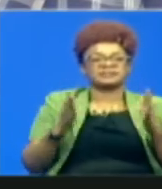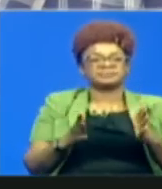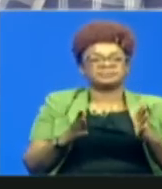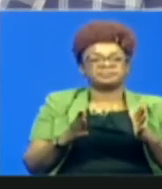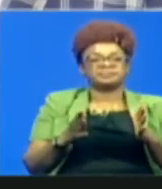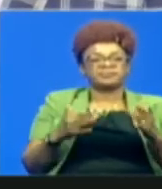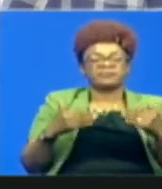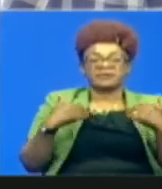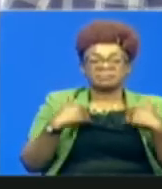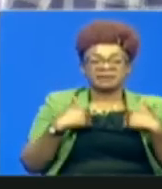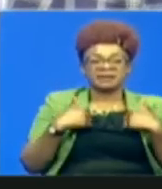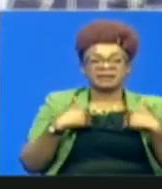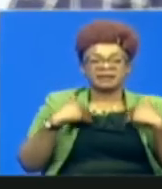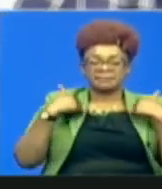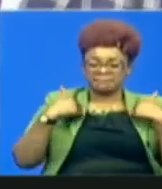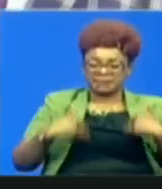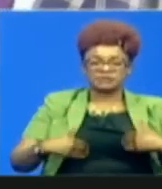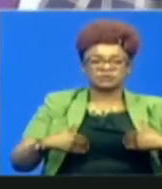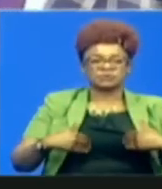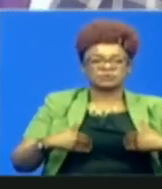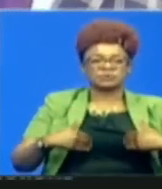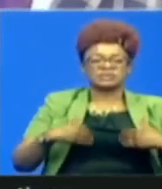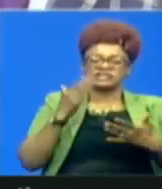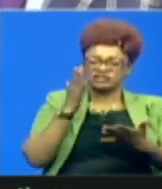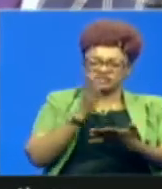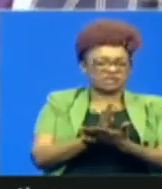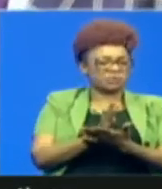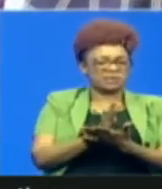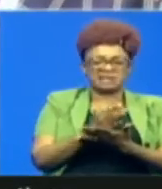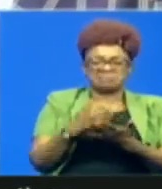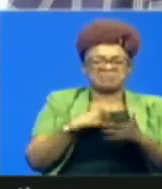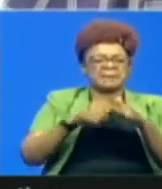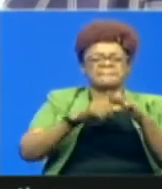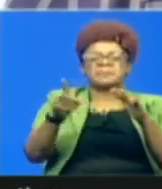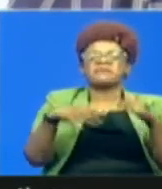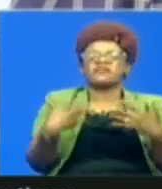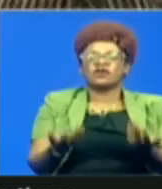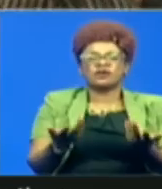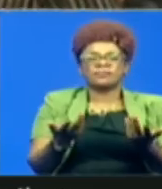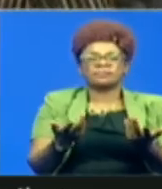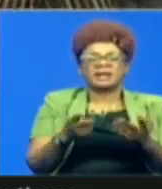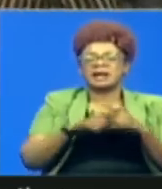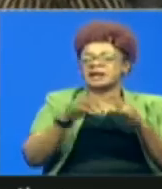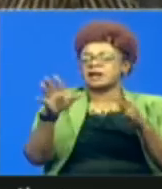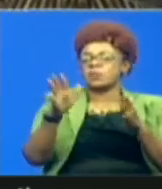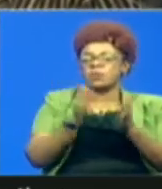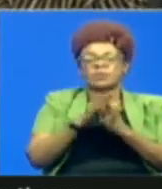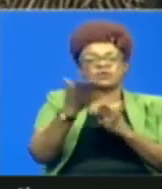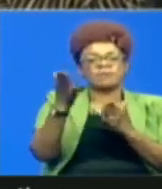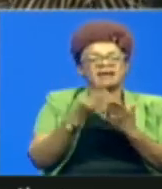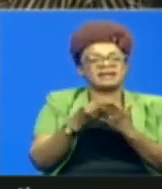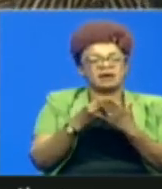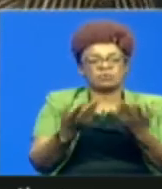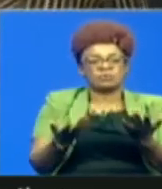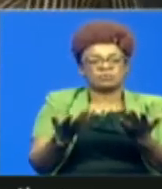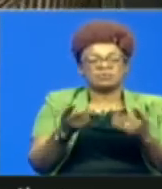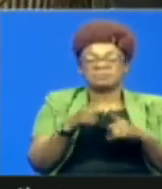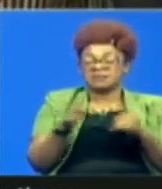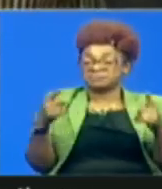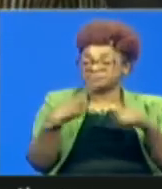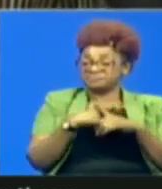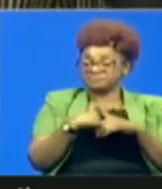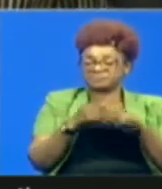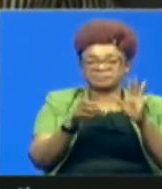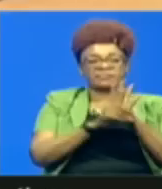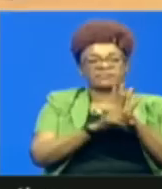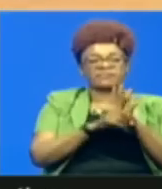Korah, man of cloth. Mimi ni genuine. Mimi siwezi kukimbia, siwezi kutoroka na pesa ya mtu. But despite contravening the law, amongst